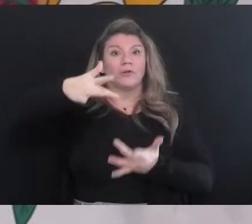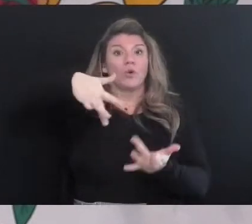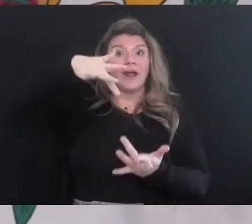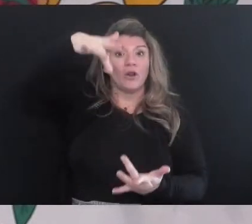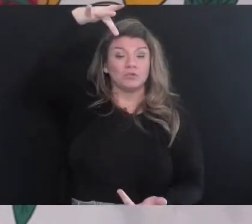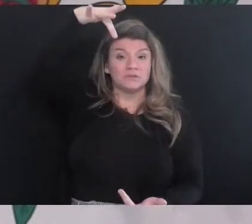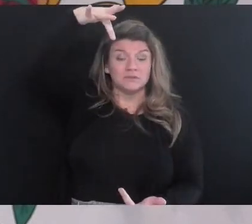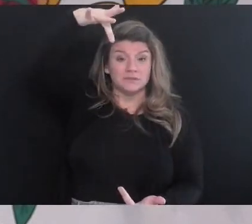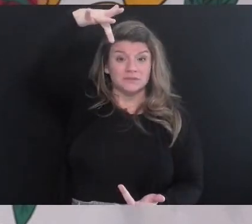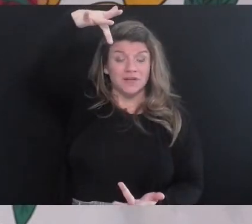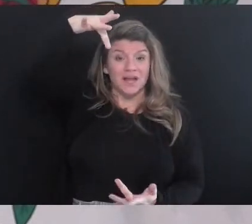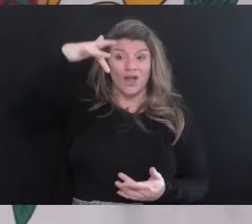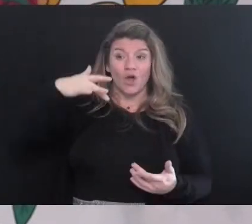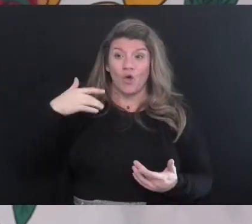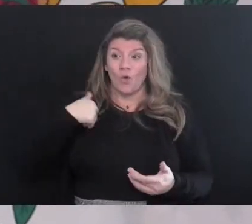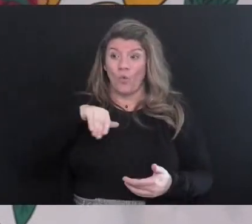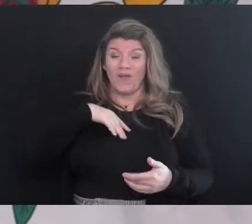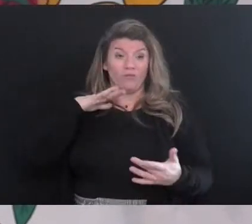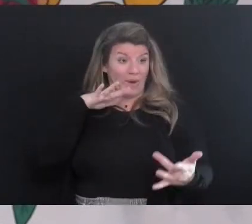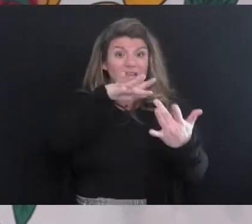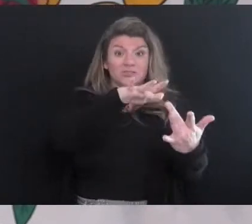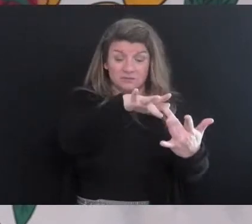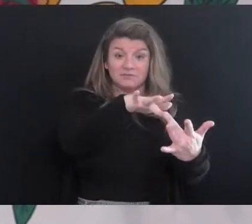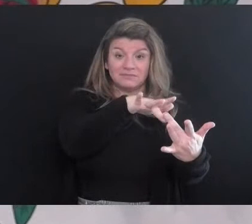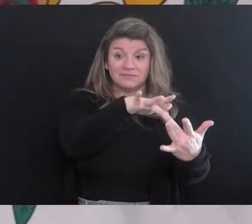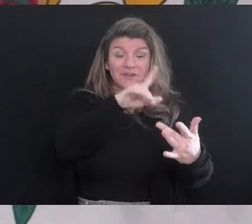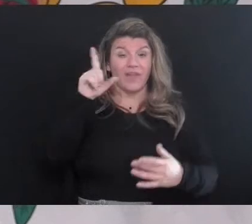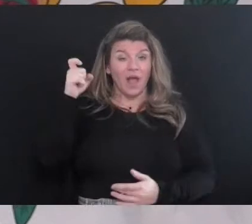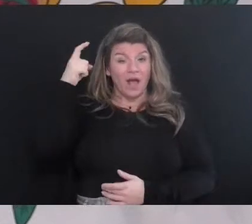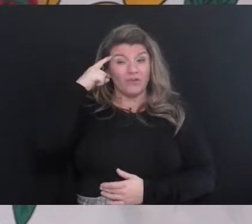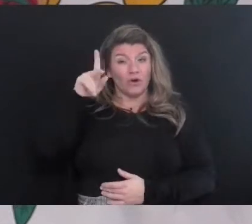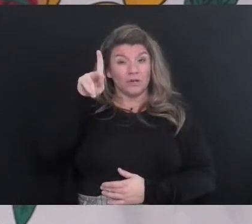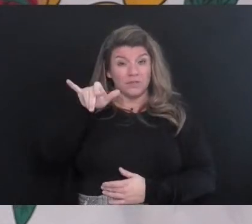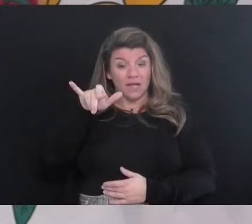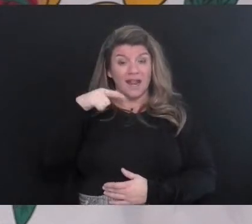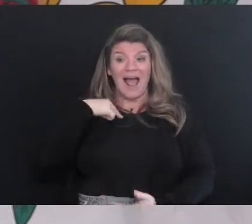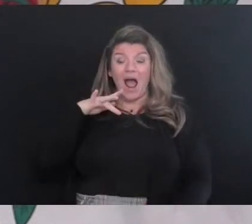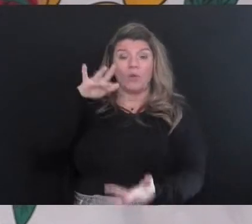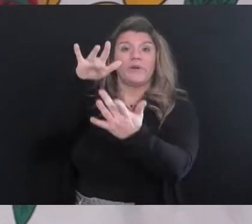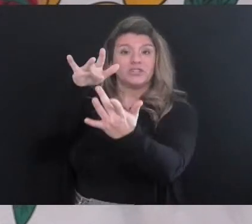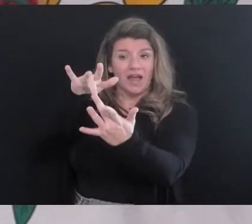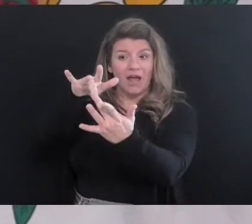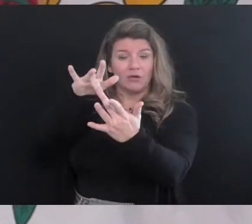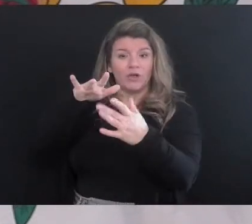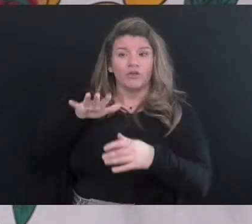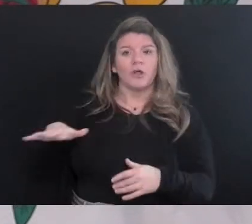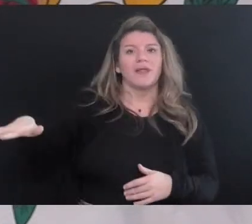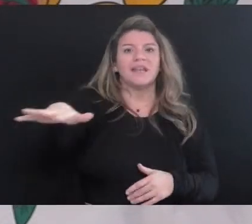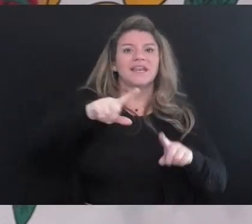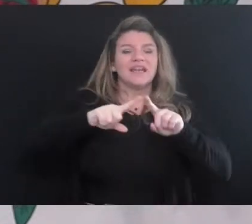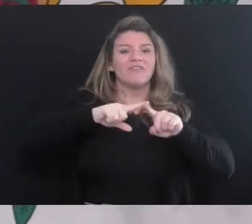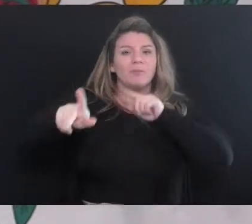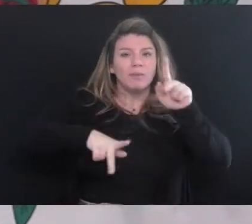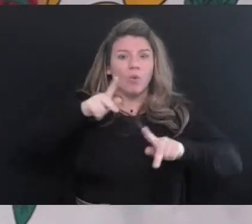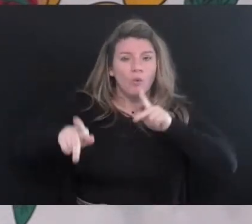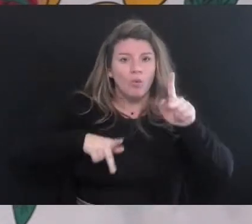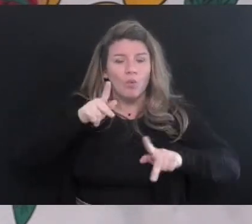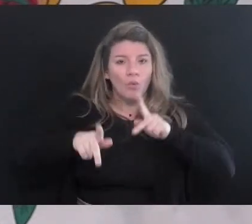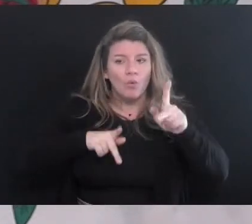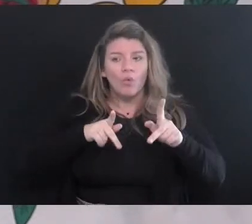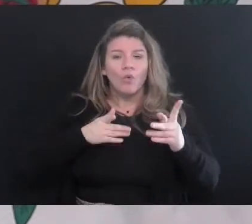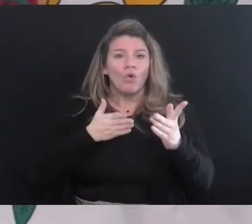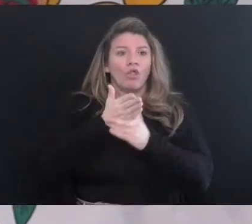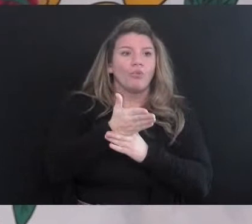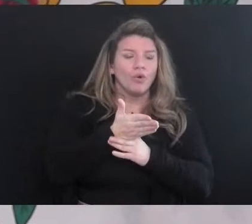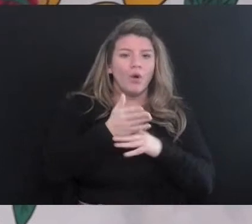tornadoes. You know, we've reached out to the governor of Kentucky. We've reached out to all these different people, and through